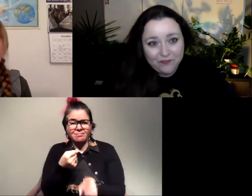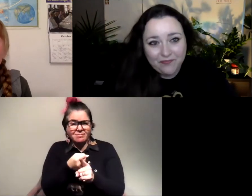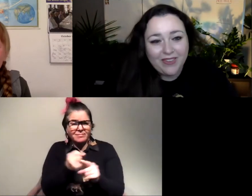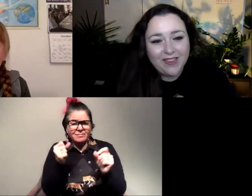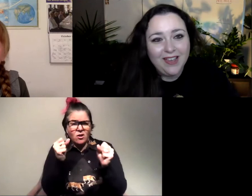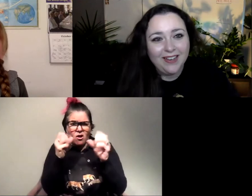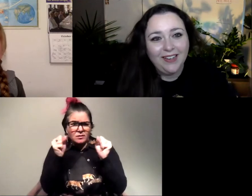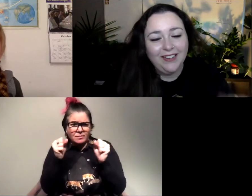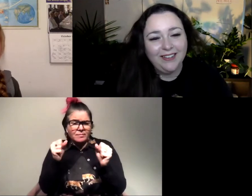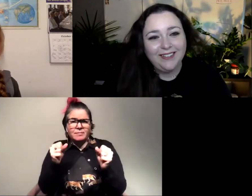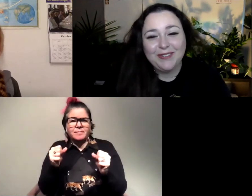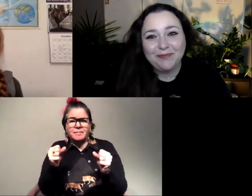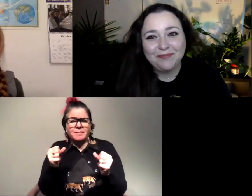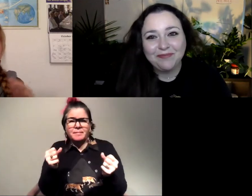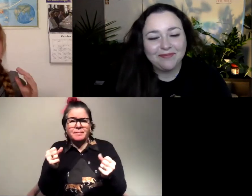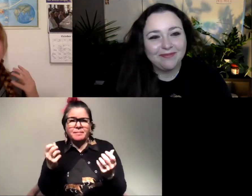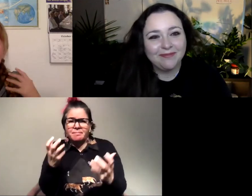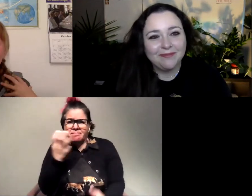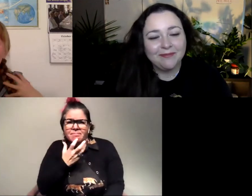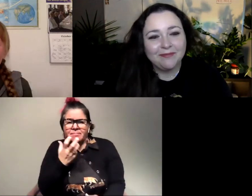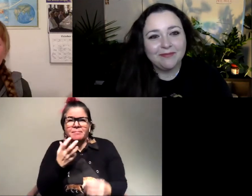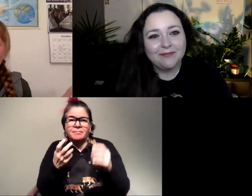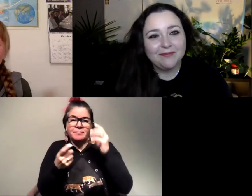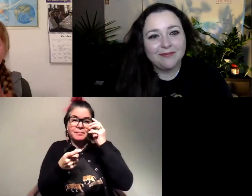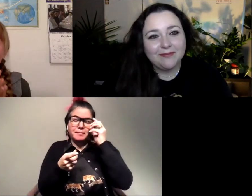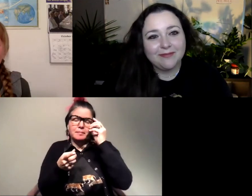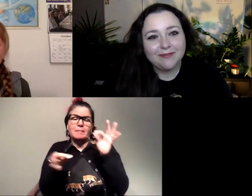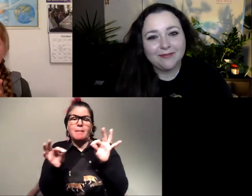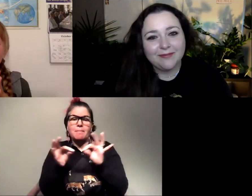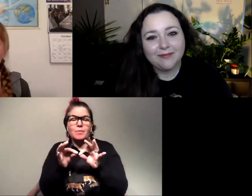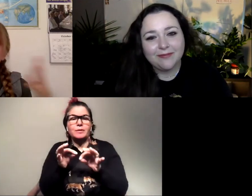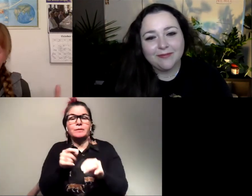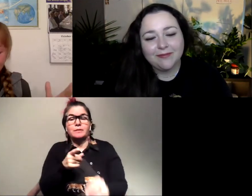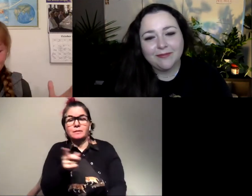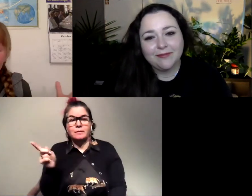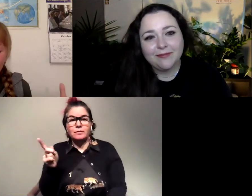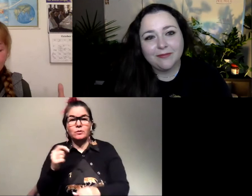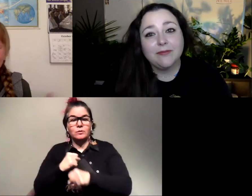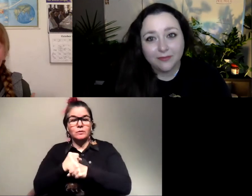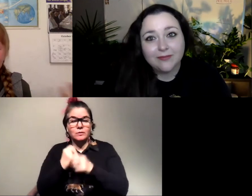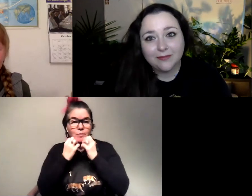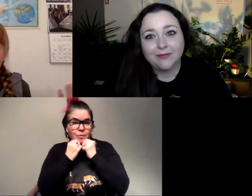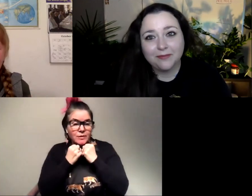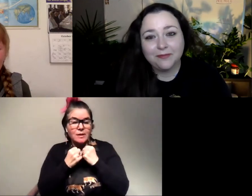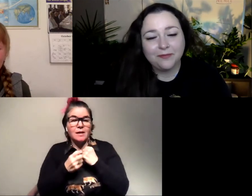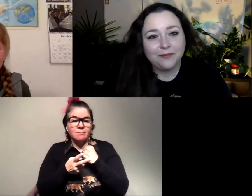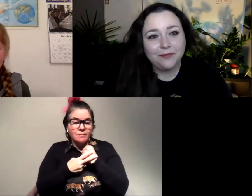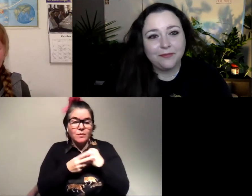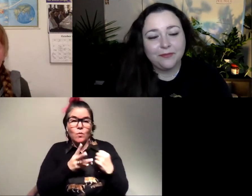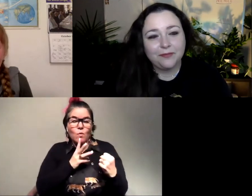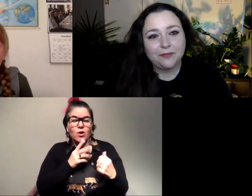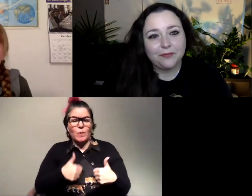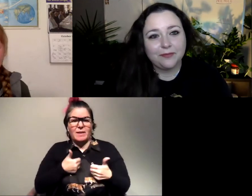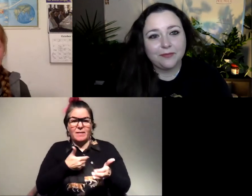lakes are amazing, and it's so important that you protect the water that you live near and that